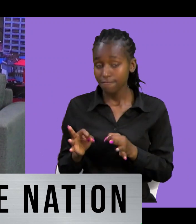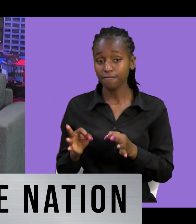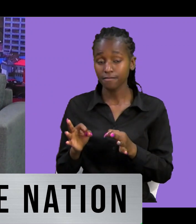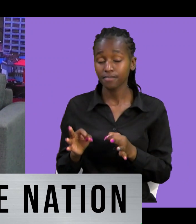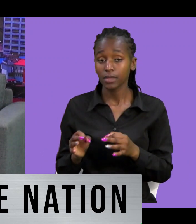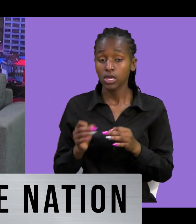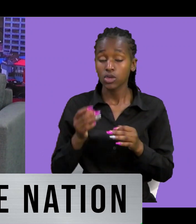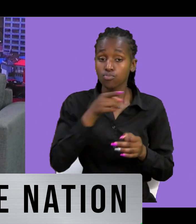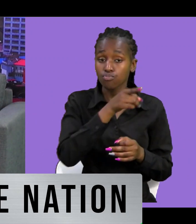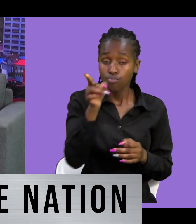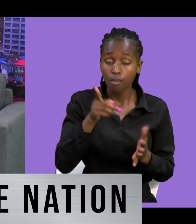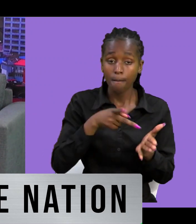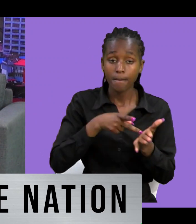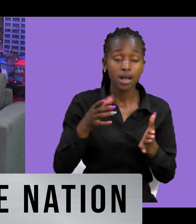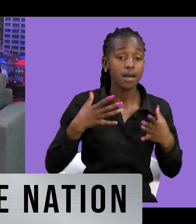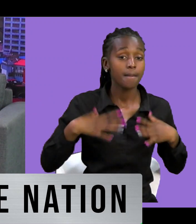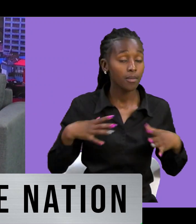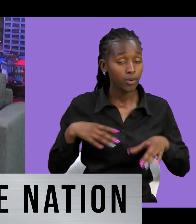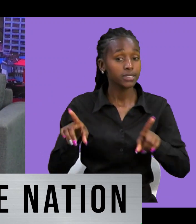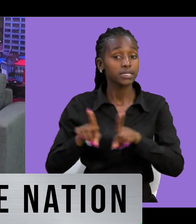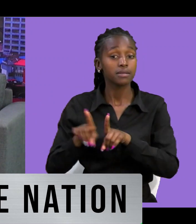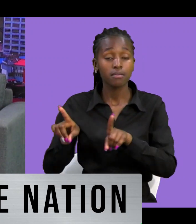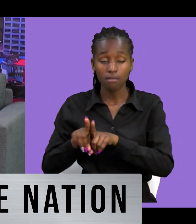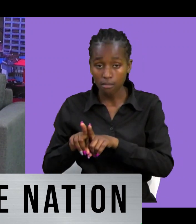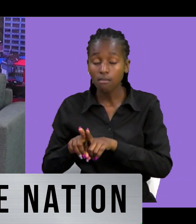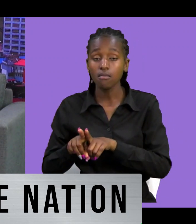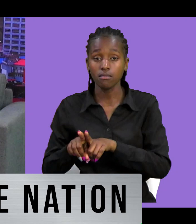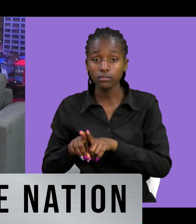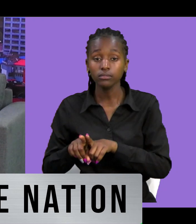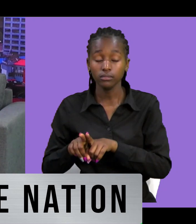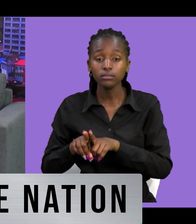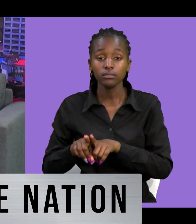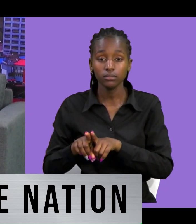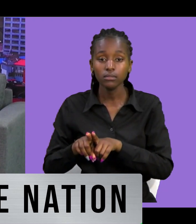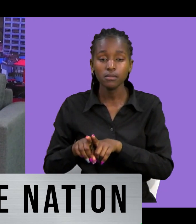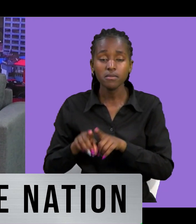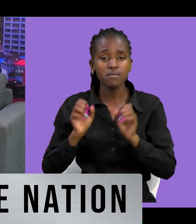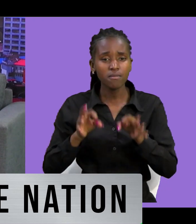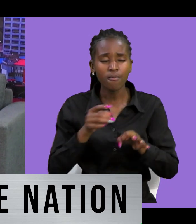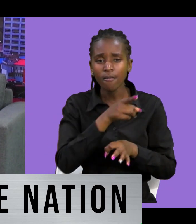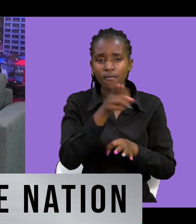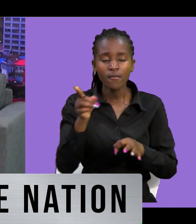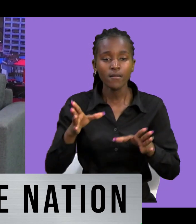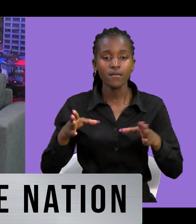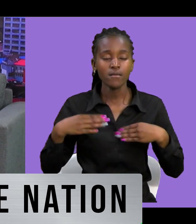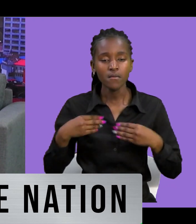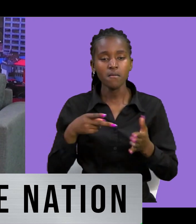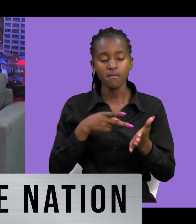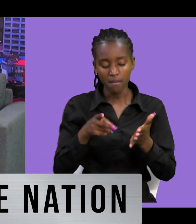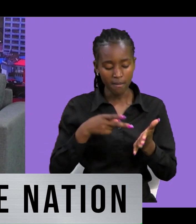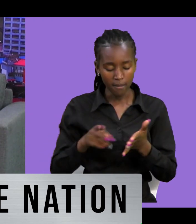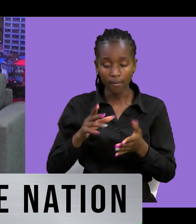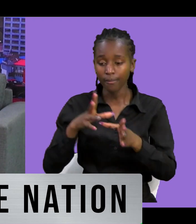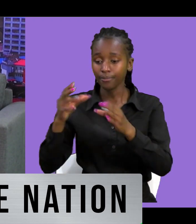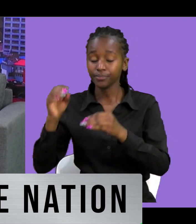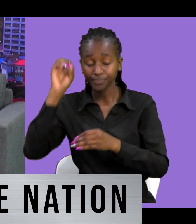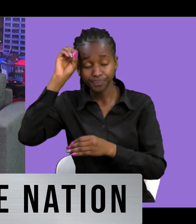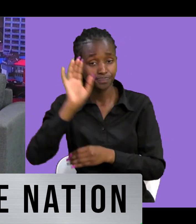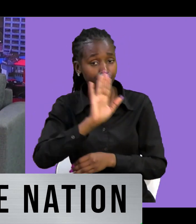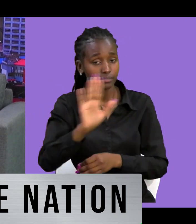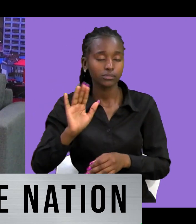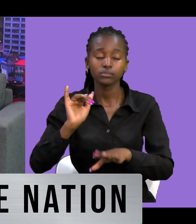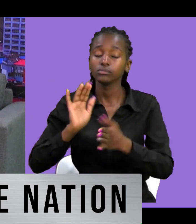paid, to give out views. I normally say we have a future and we have a country that we are protecting. You